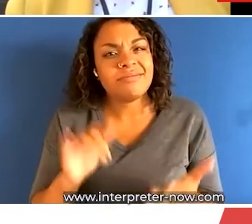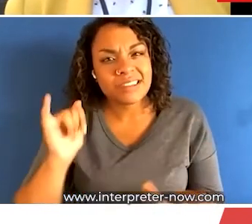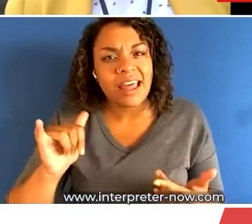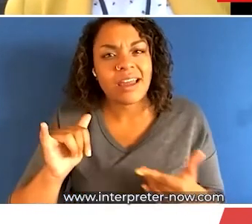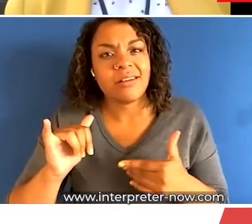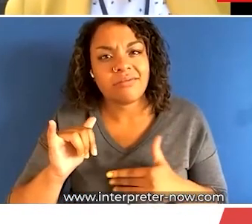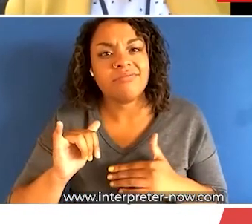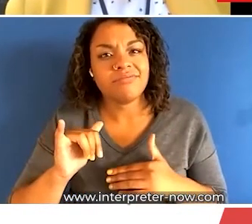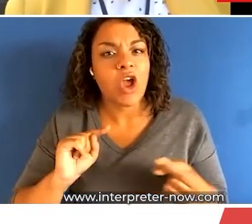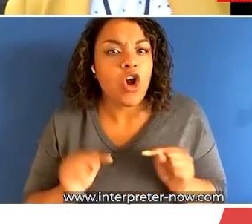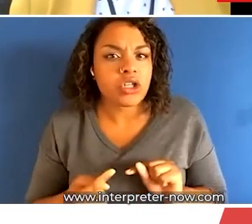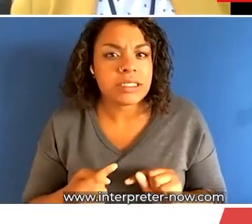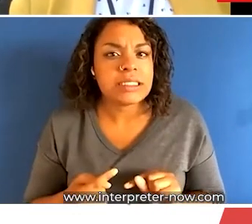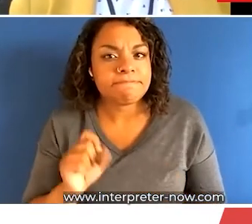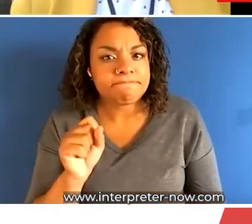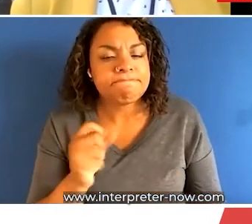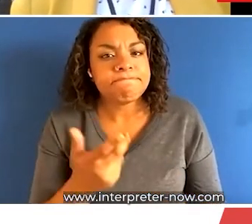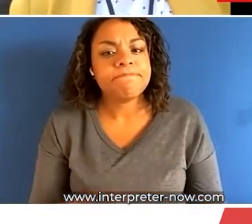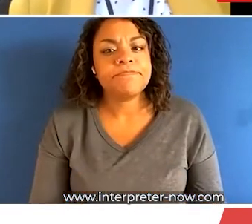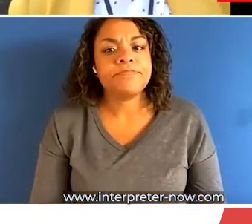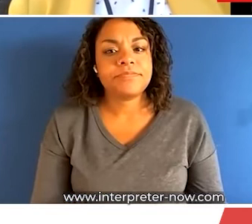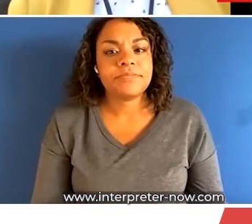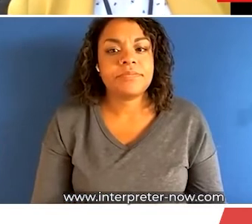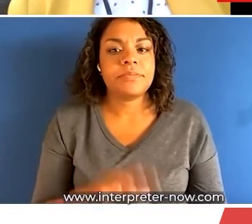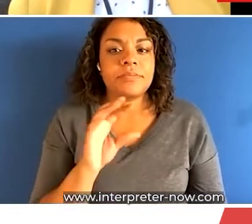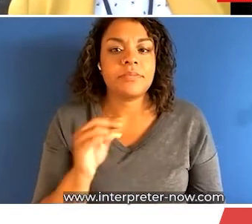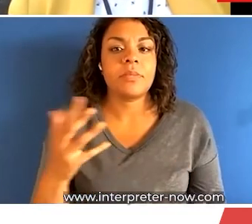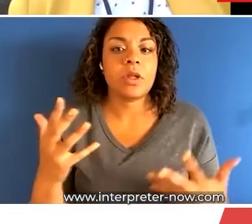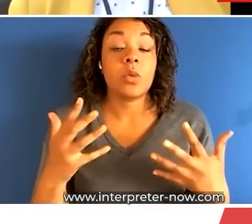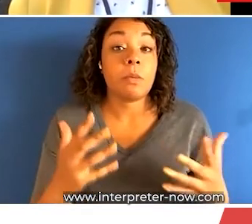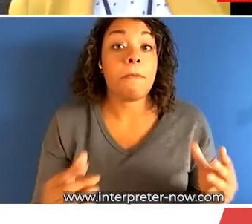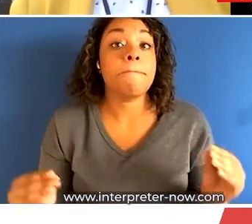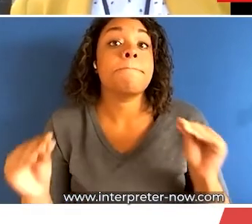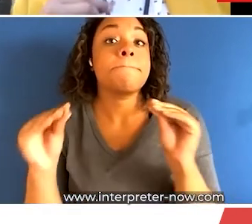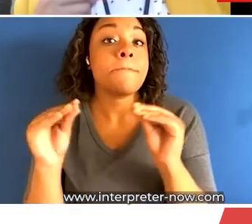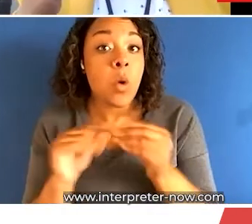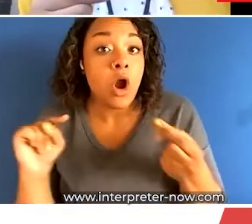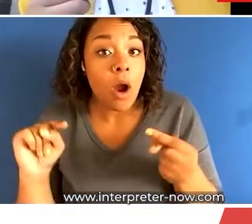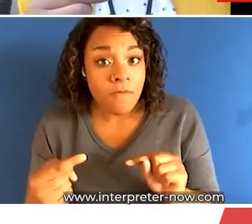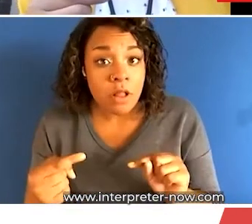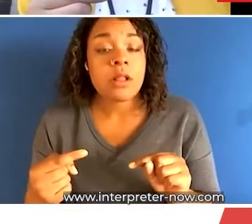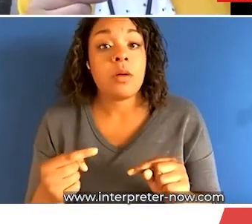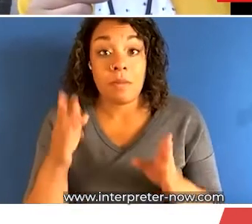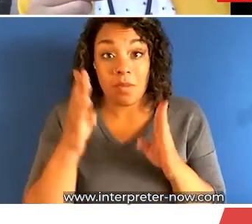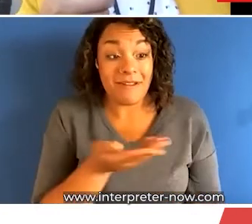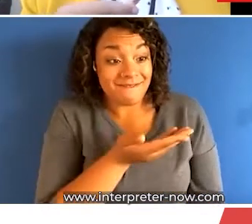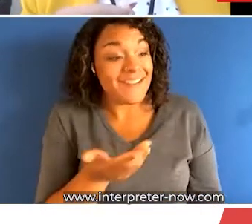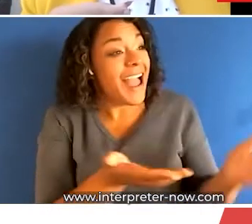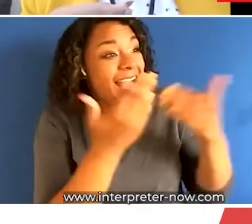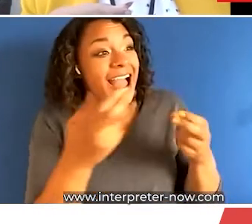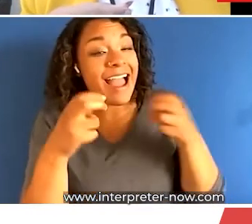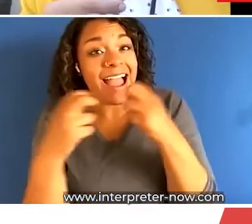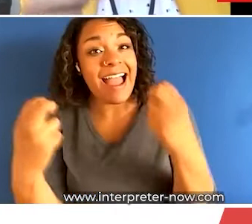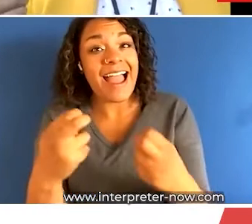hurtful. And what's almost even more honestly hurtful than even that is when someone invites you to the table to check